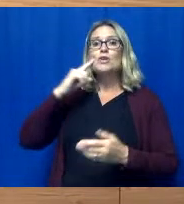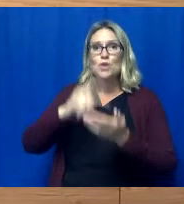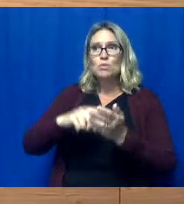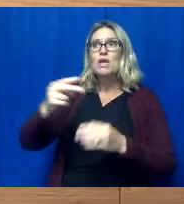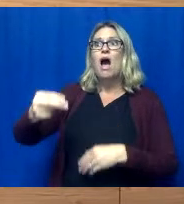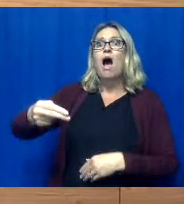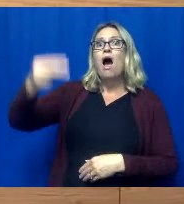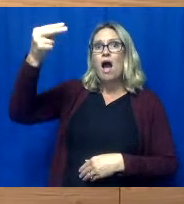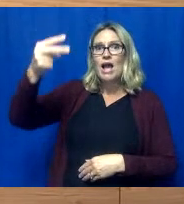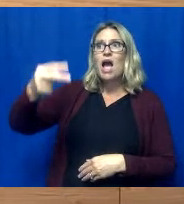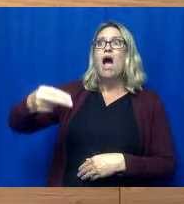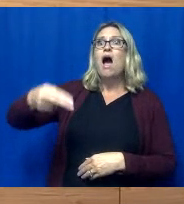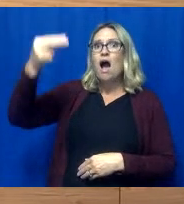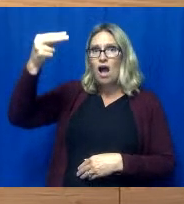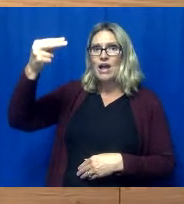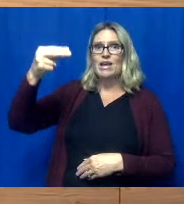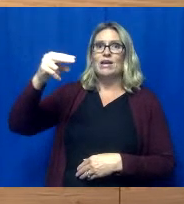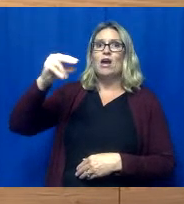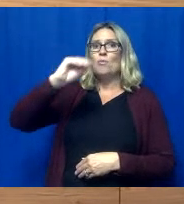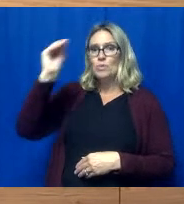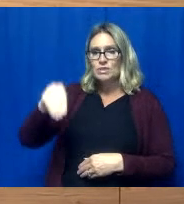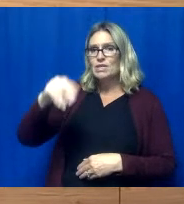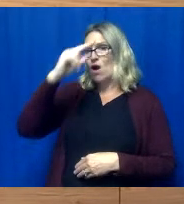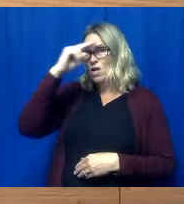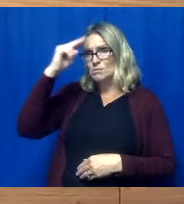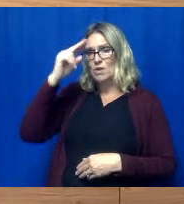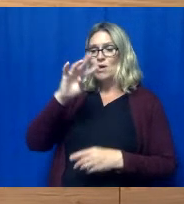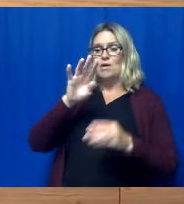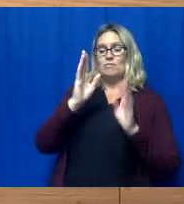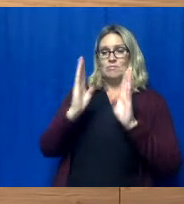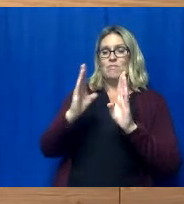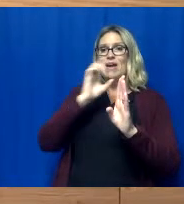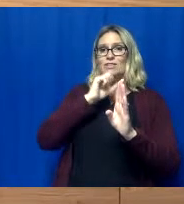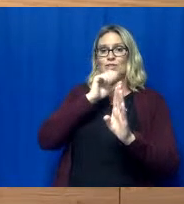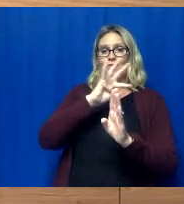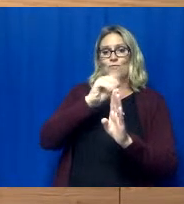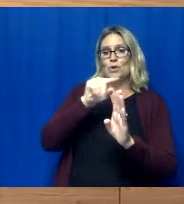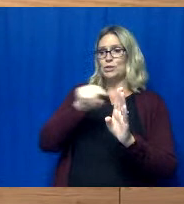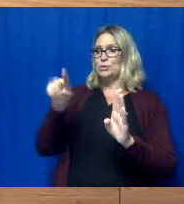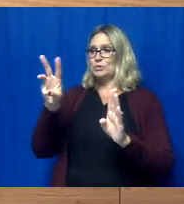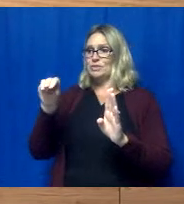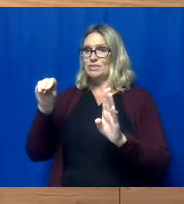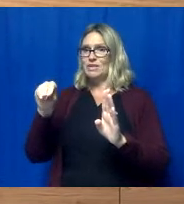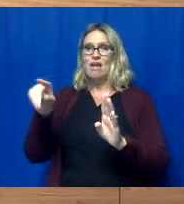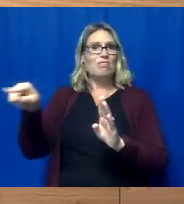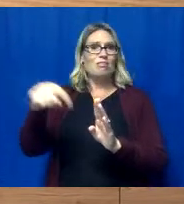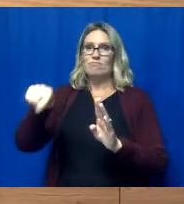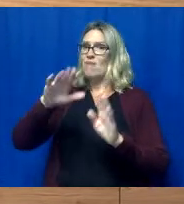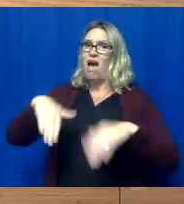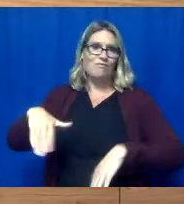of individuals between 40 and 60. And those are unvaccinated. So readily